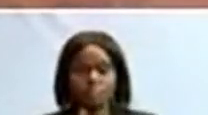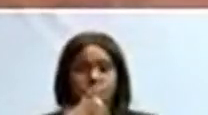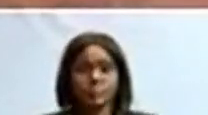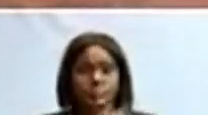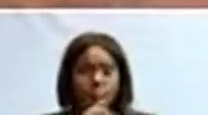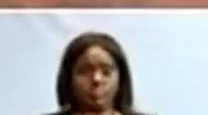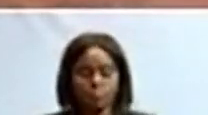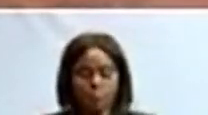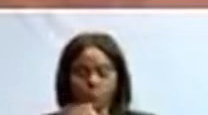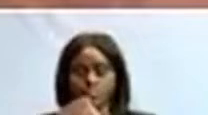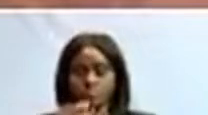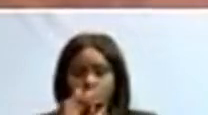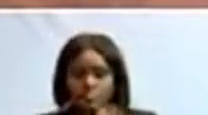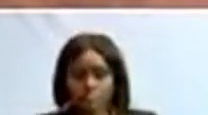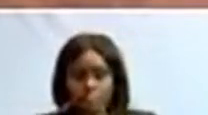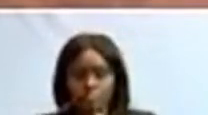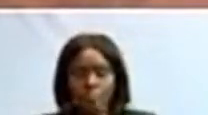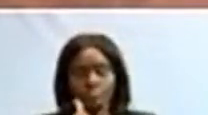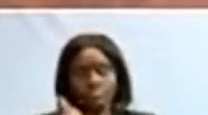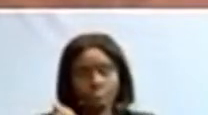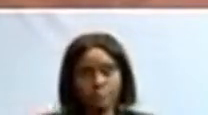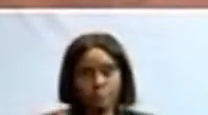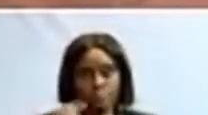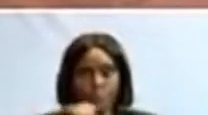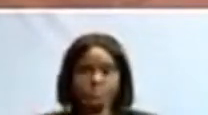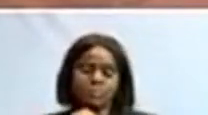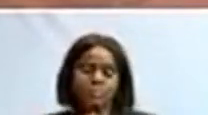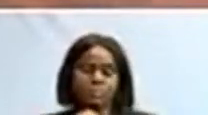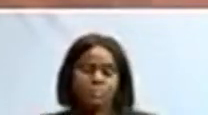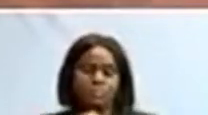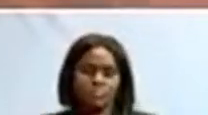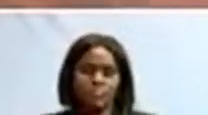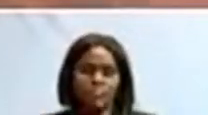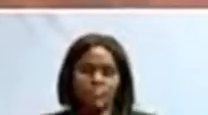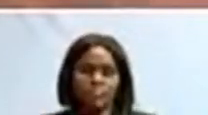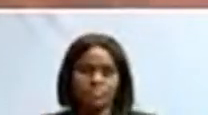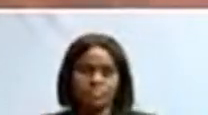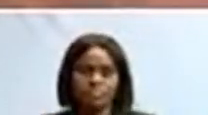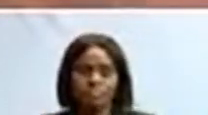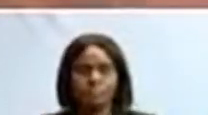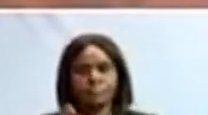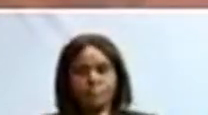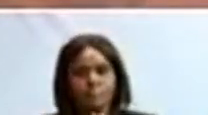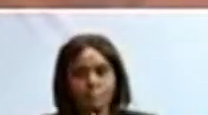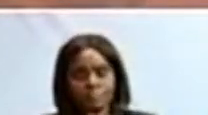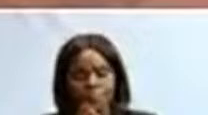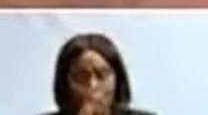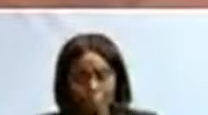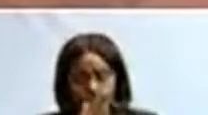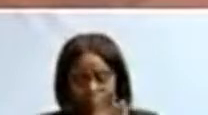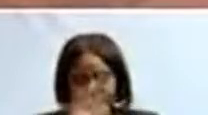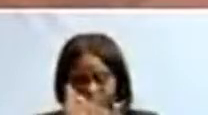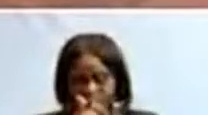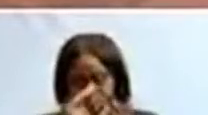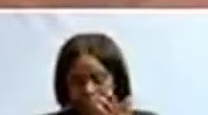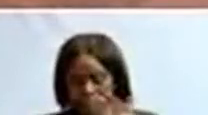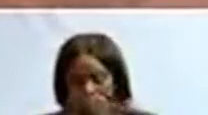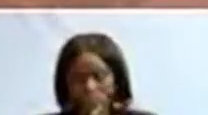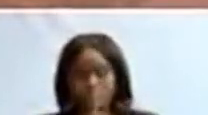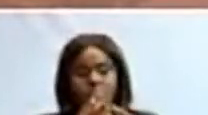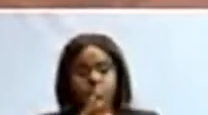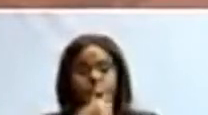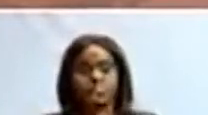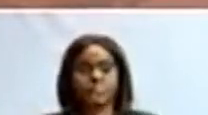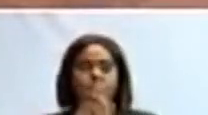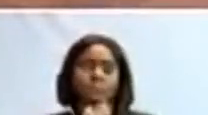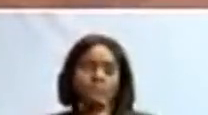statutory obligations and other operations shortly after receipt of